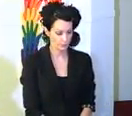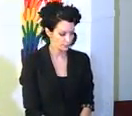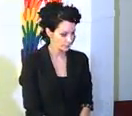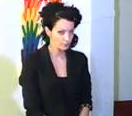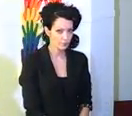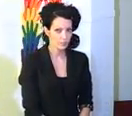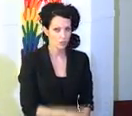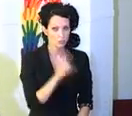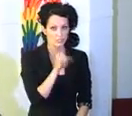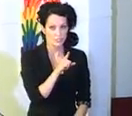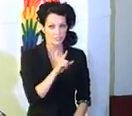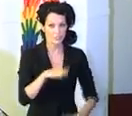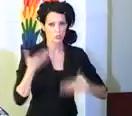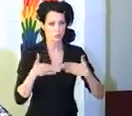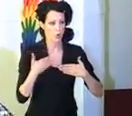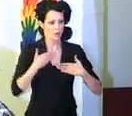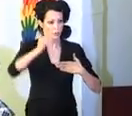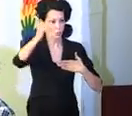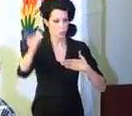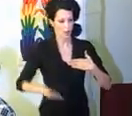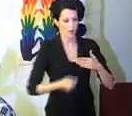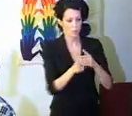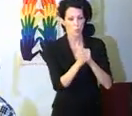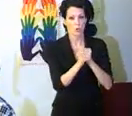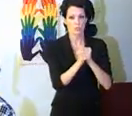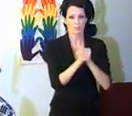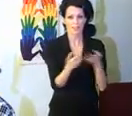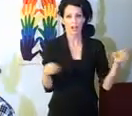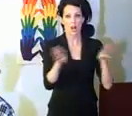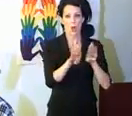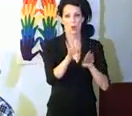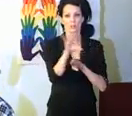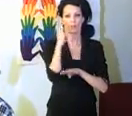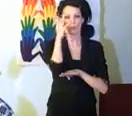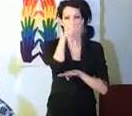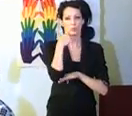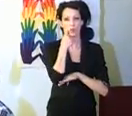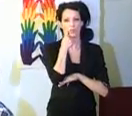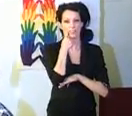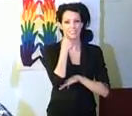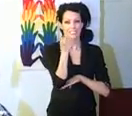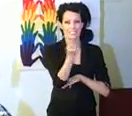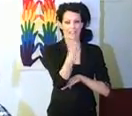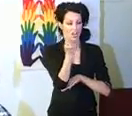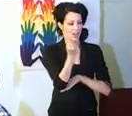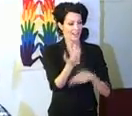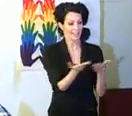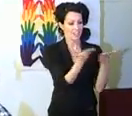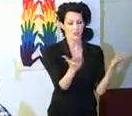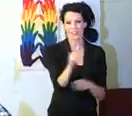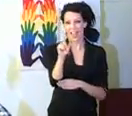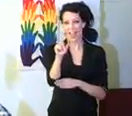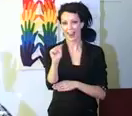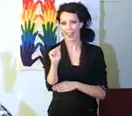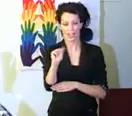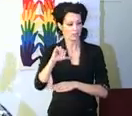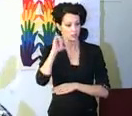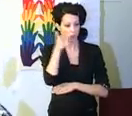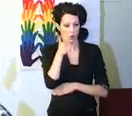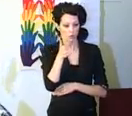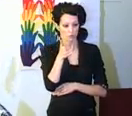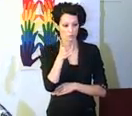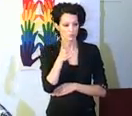It really is a joy to welcome you to worship on the close of this beautiful Saturday here in Los Angeles. Tomorrow